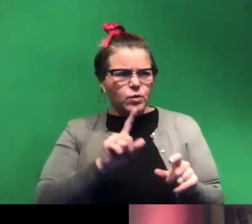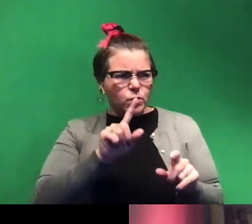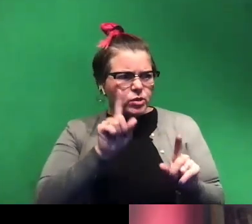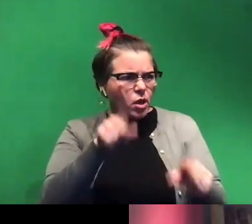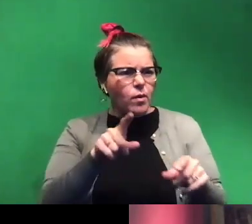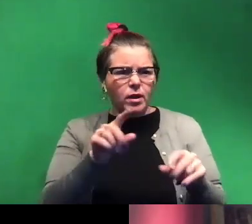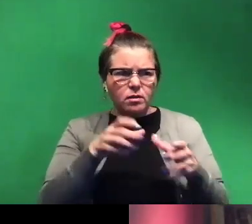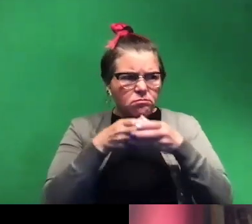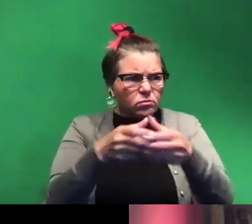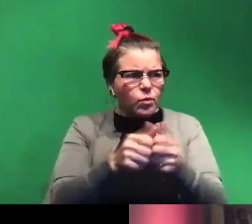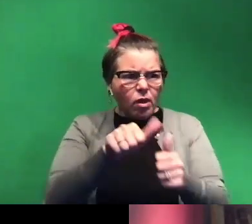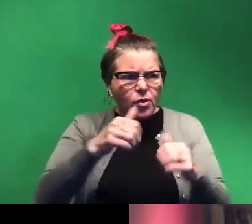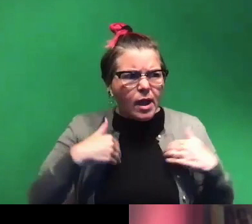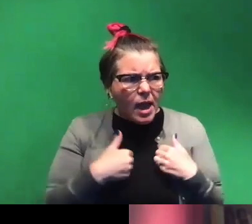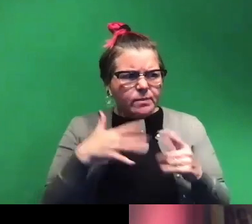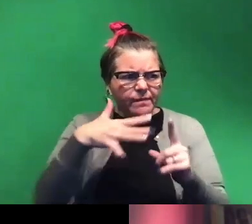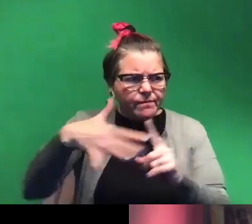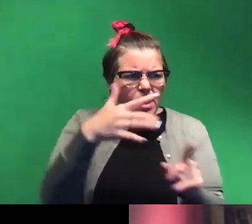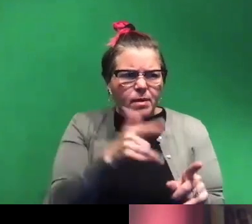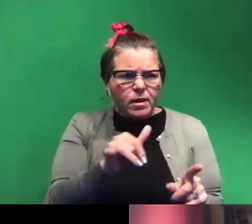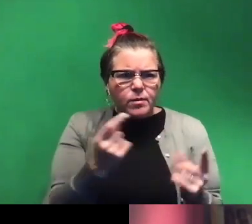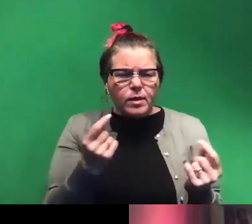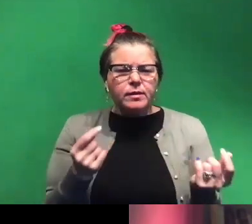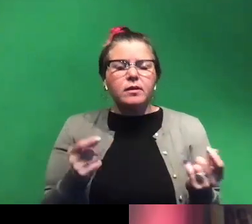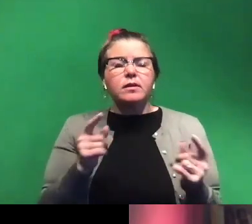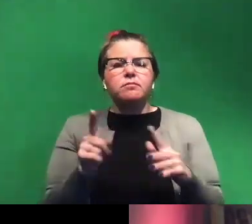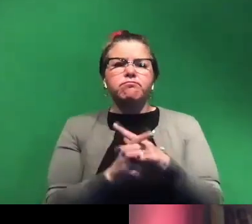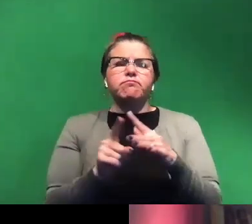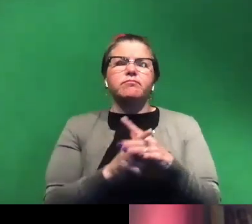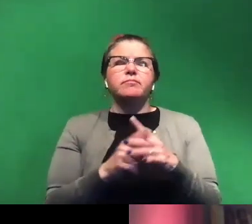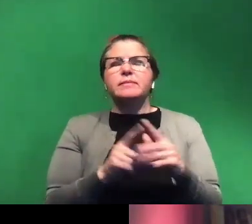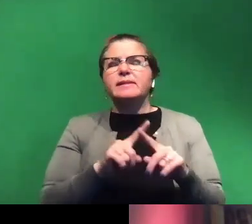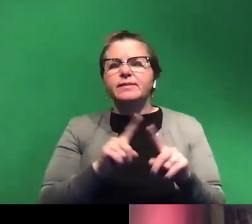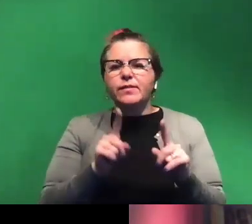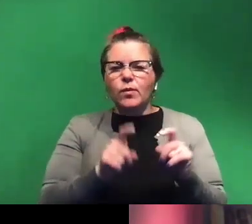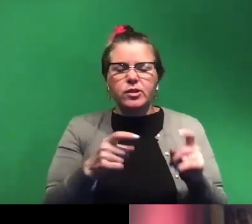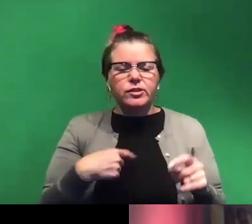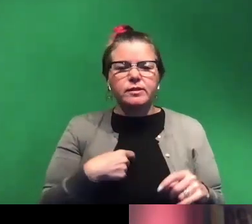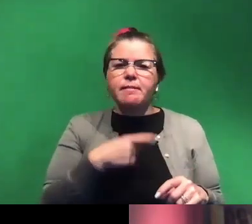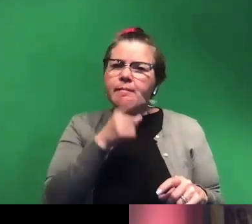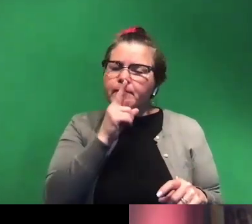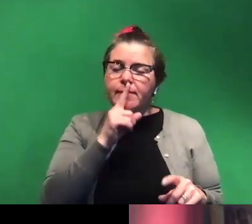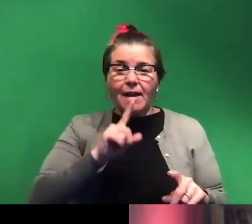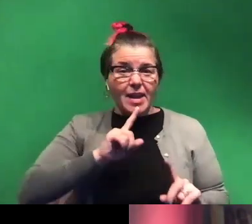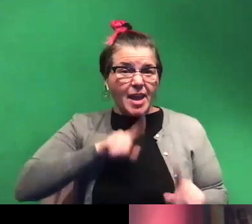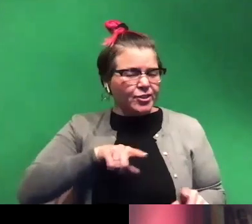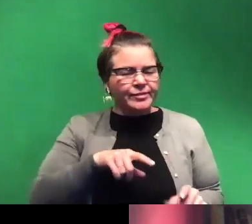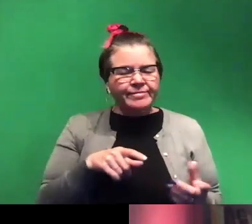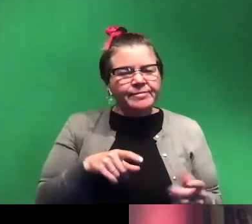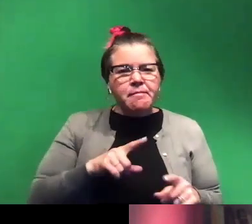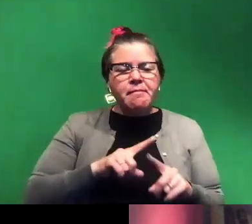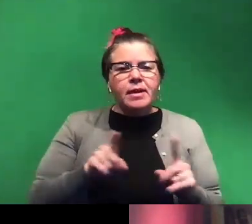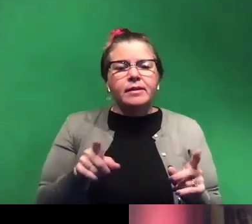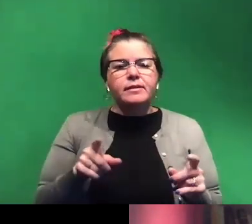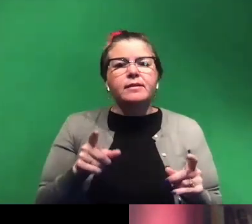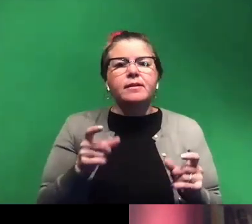other animals? What was the environment like? All these questions that we don't necessarily have answers to all of them, but I think a lot